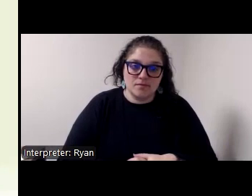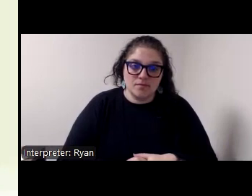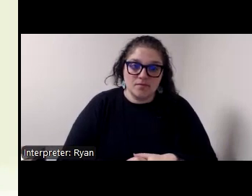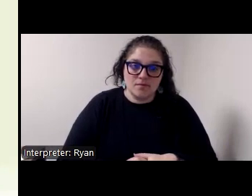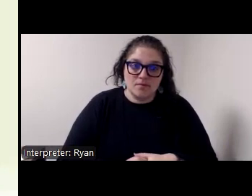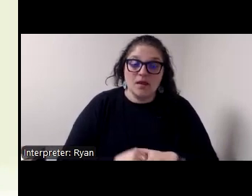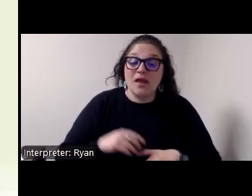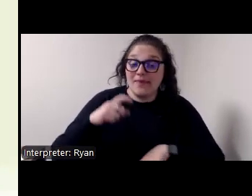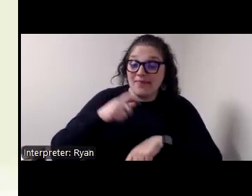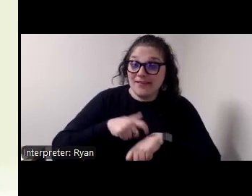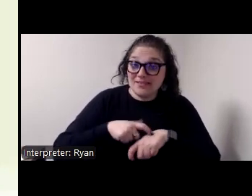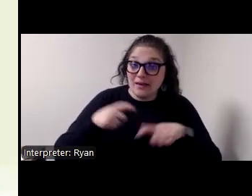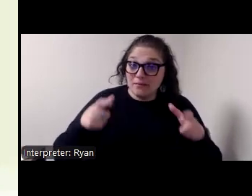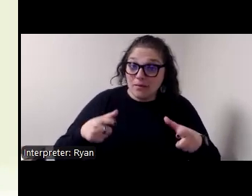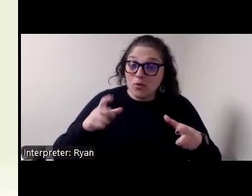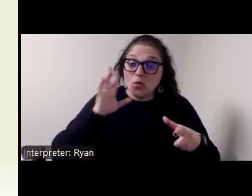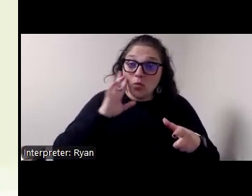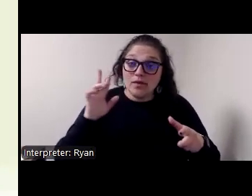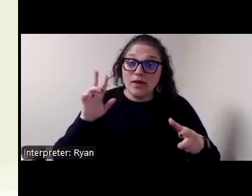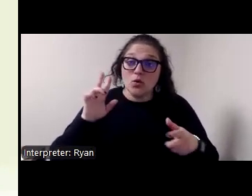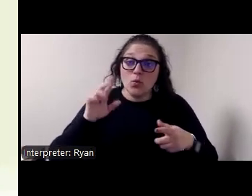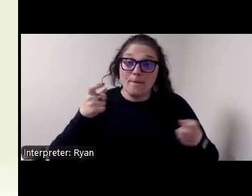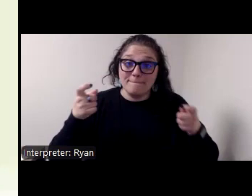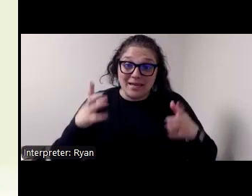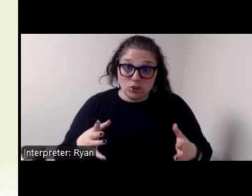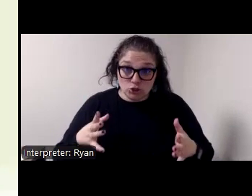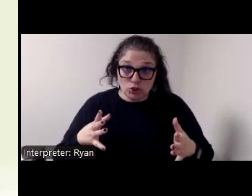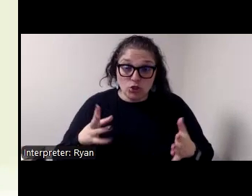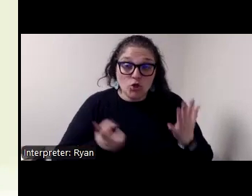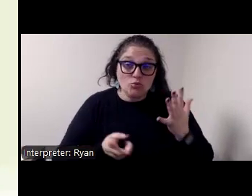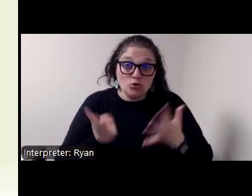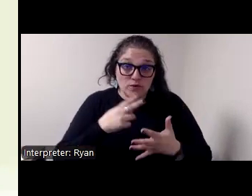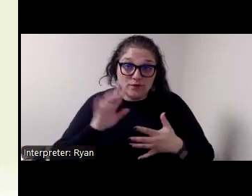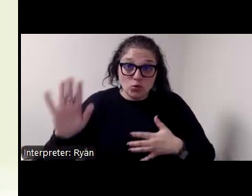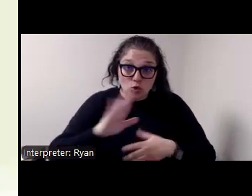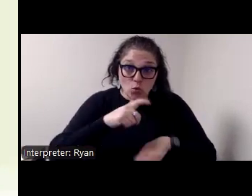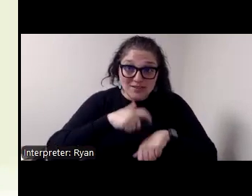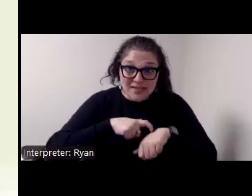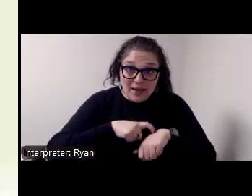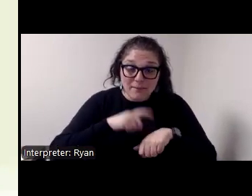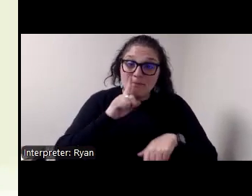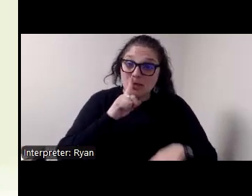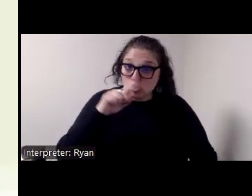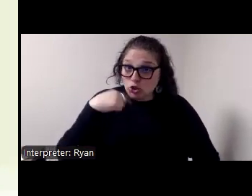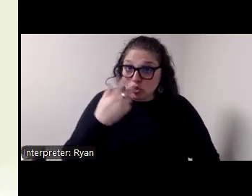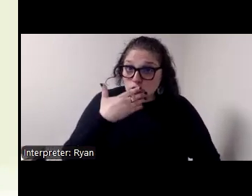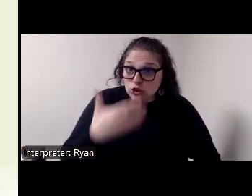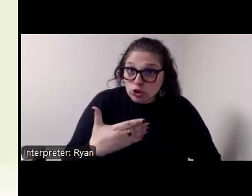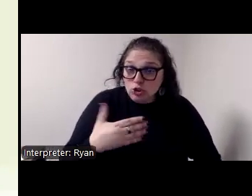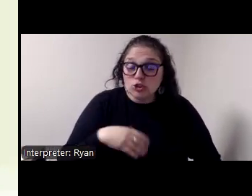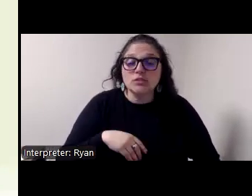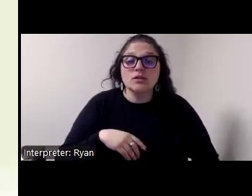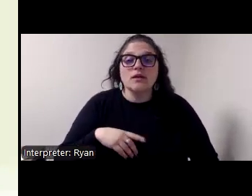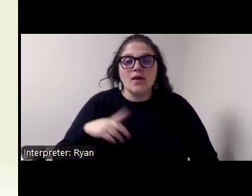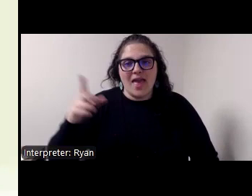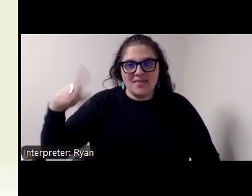list, where your manager will go in and review your time and make sure everything looks good and correct, and they